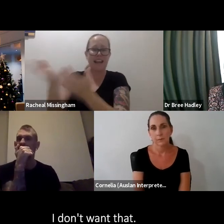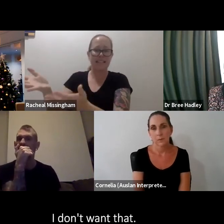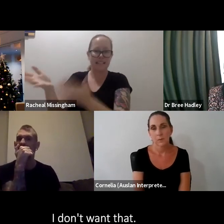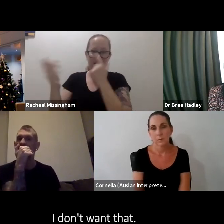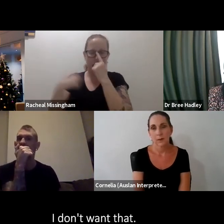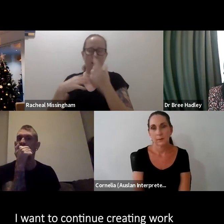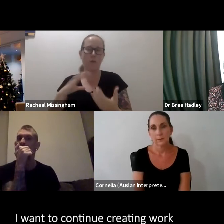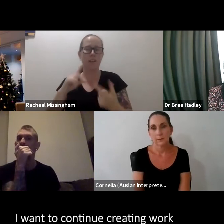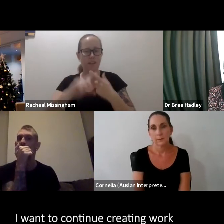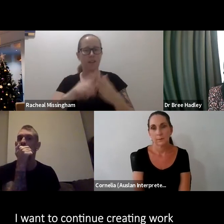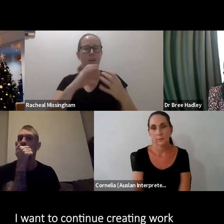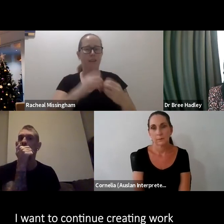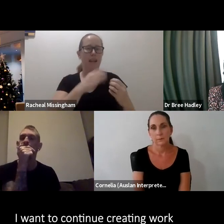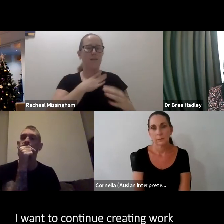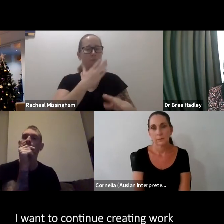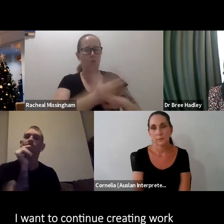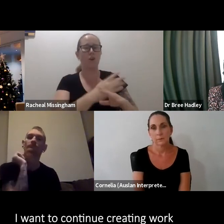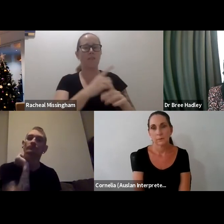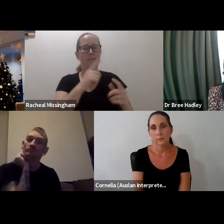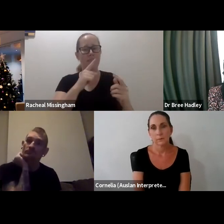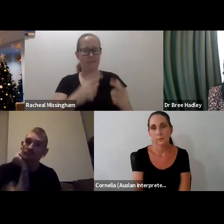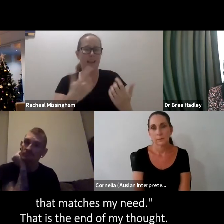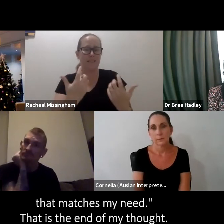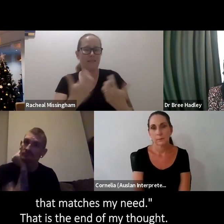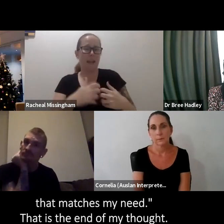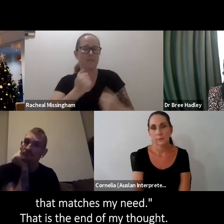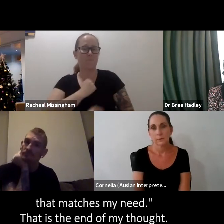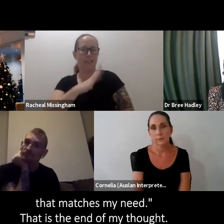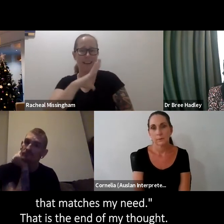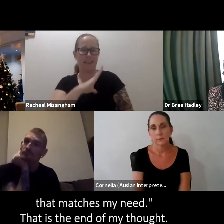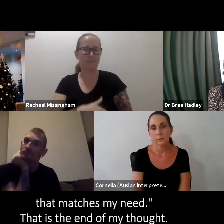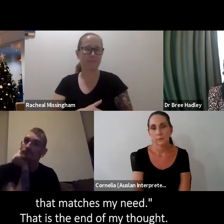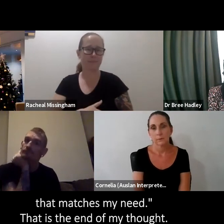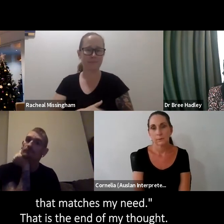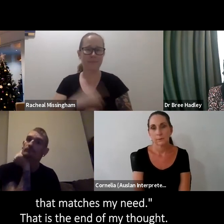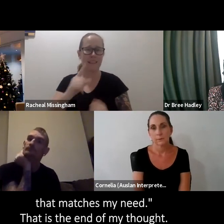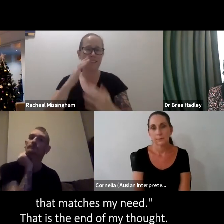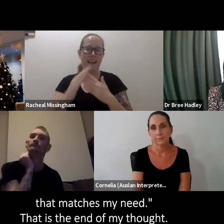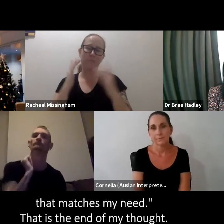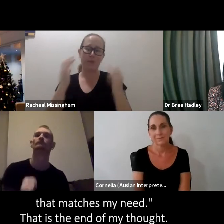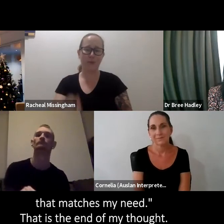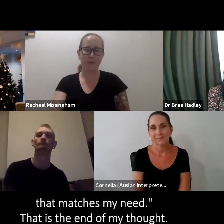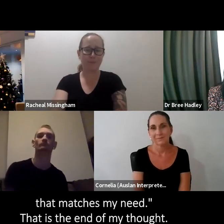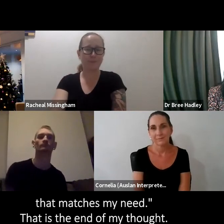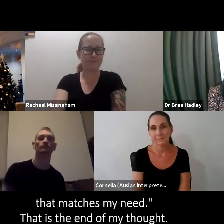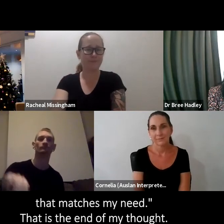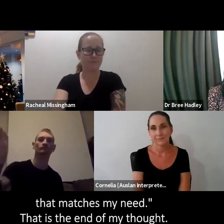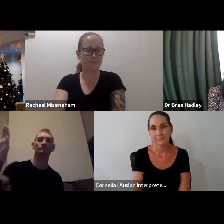physically that. I just want to continue creating work that matches my needs. That's the end of my